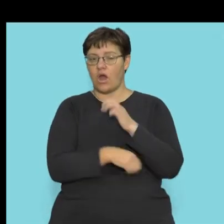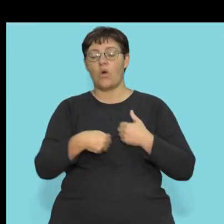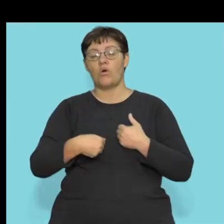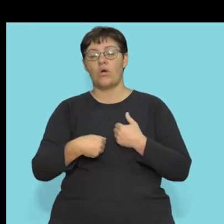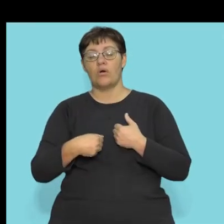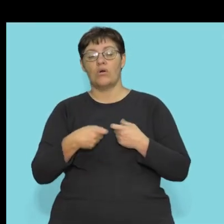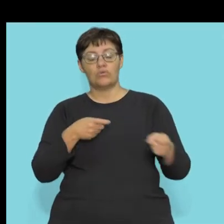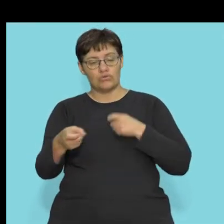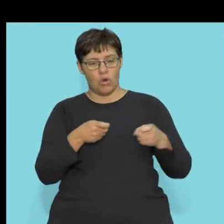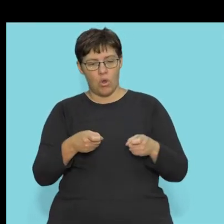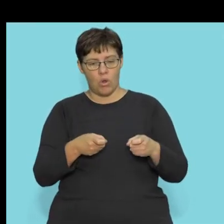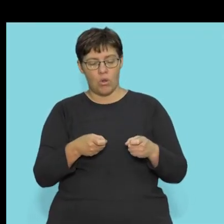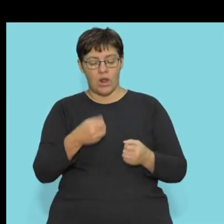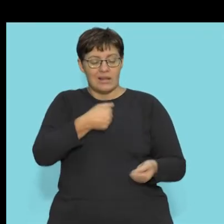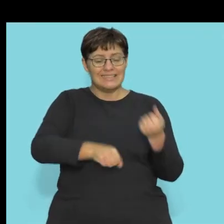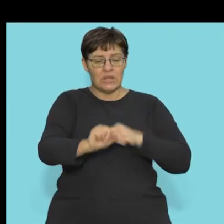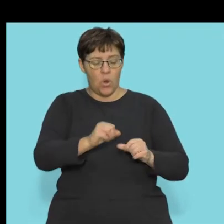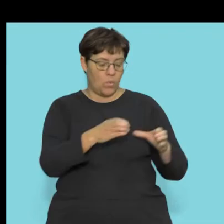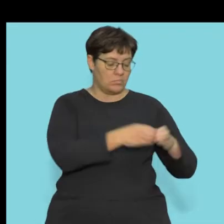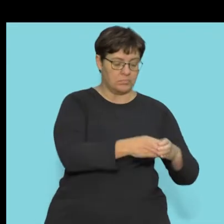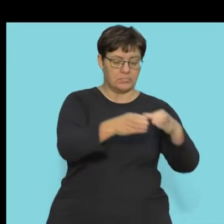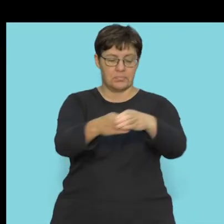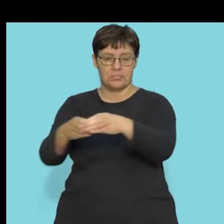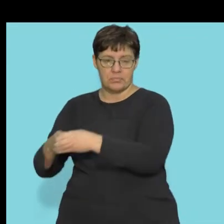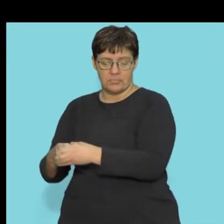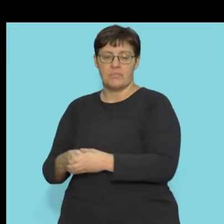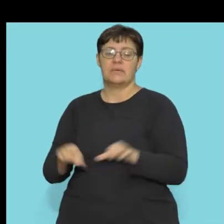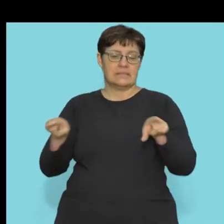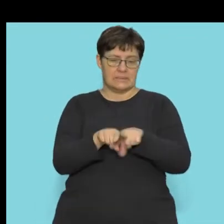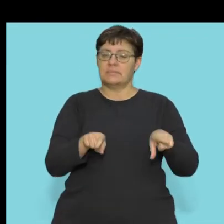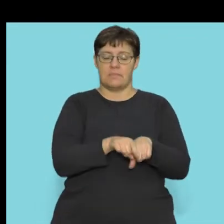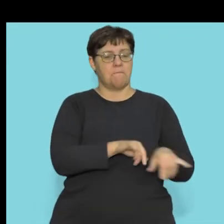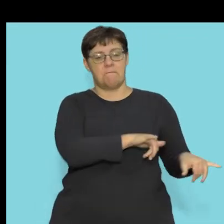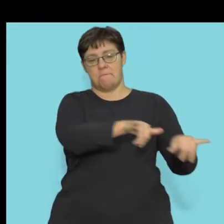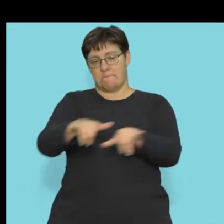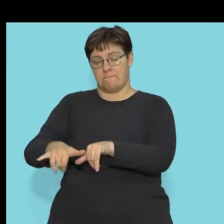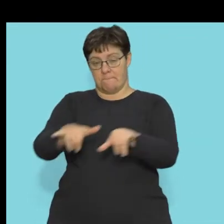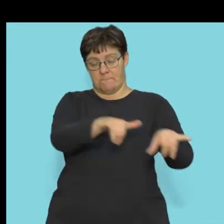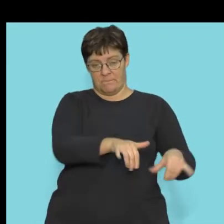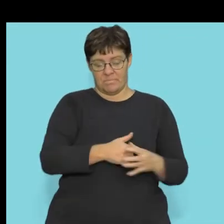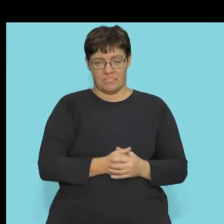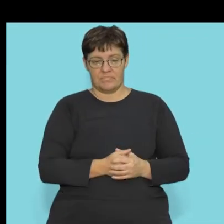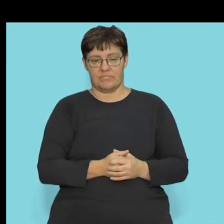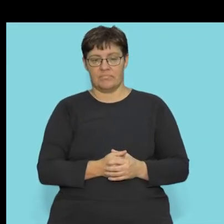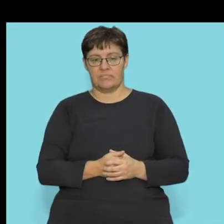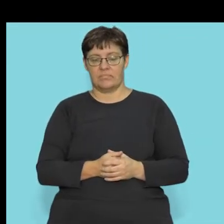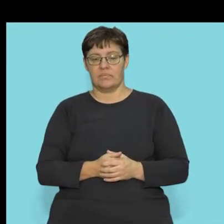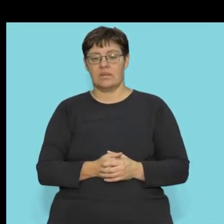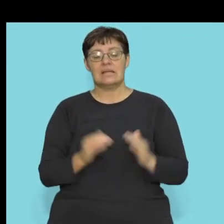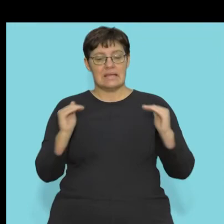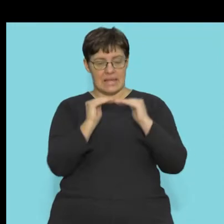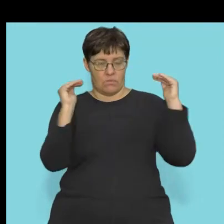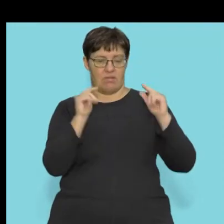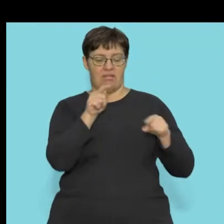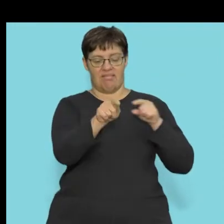control variable was the same amount of dough has been used. So it also mentions that the dough was divided into